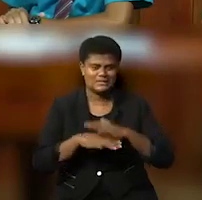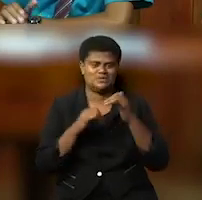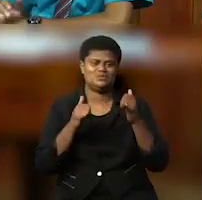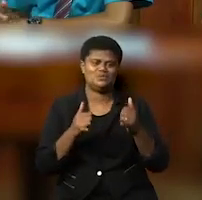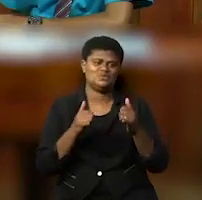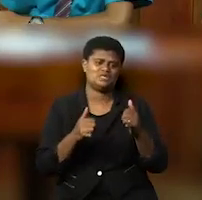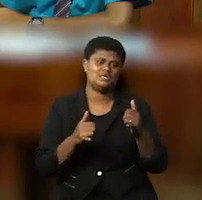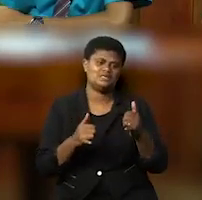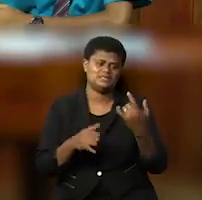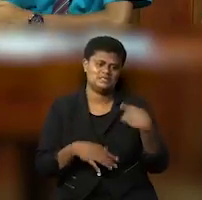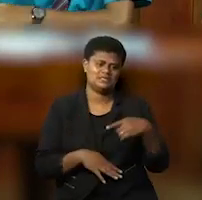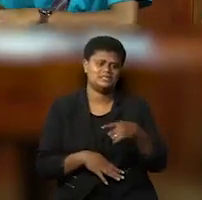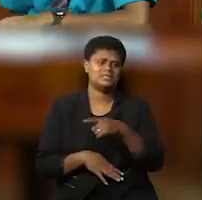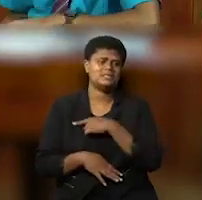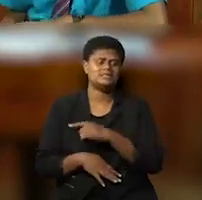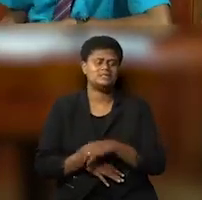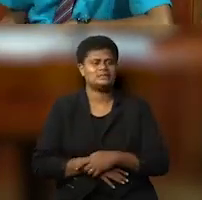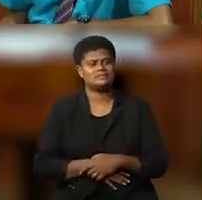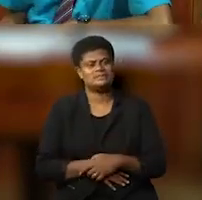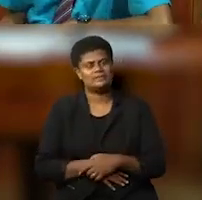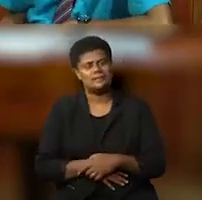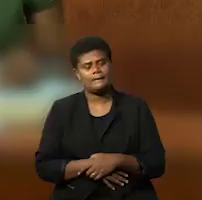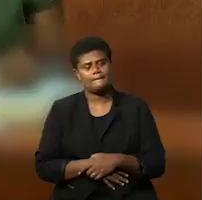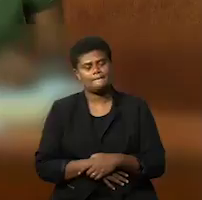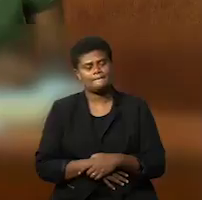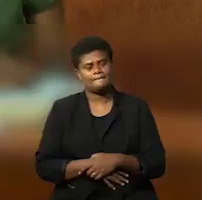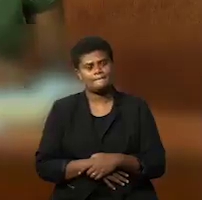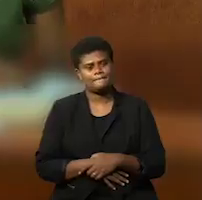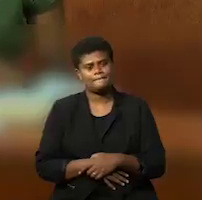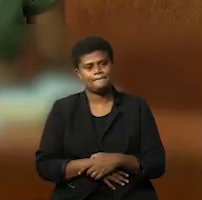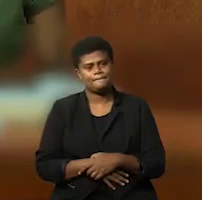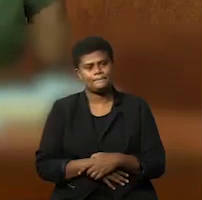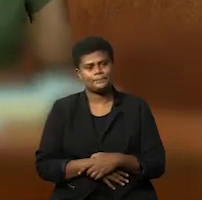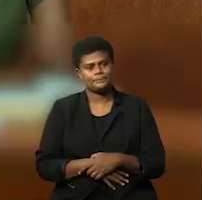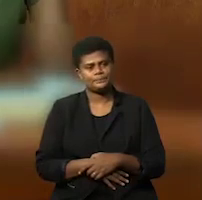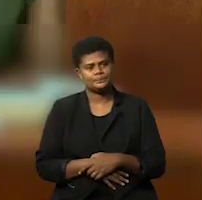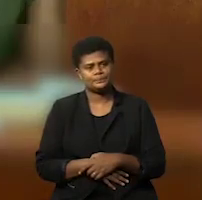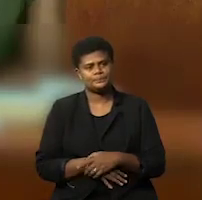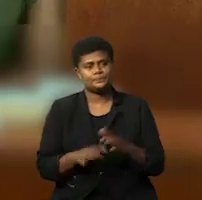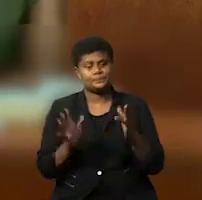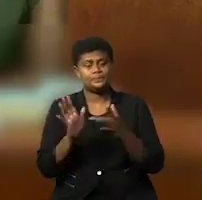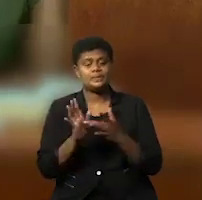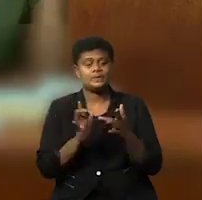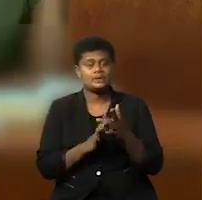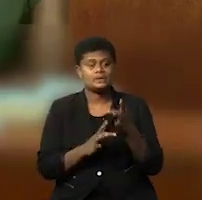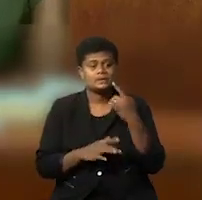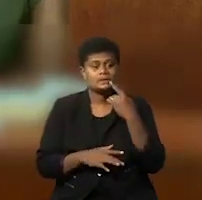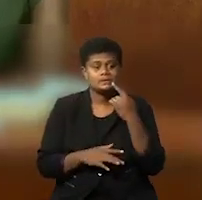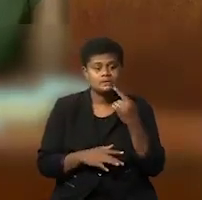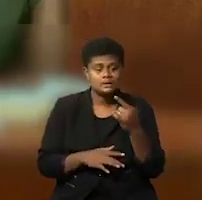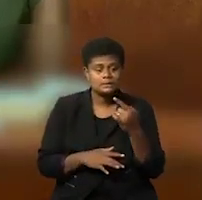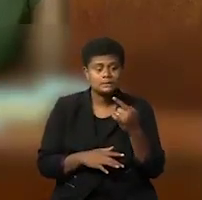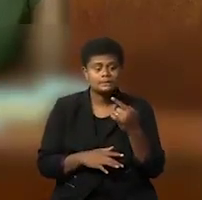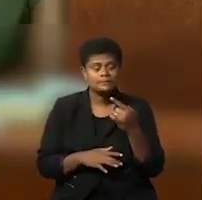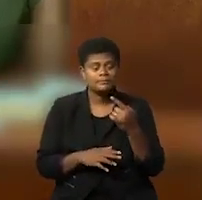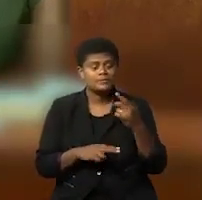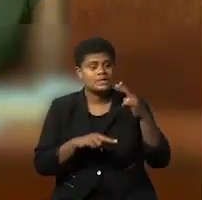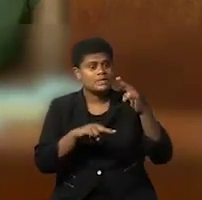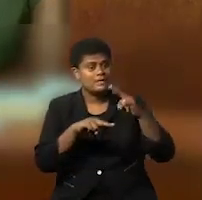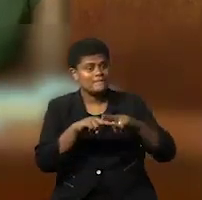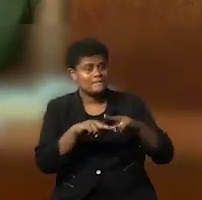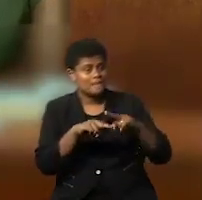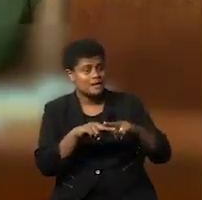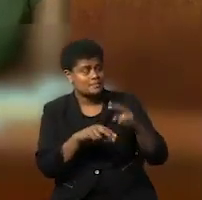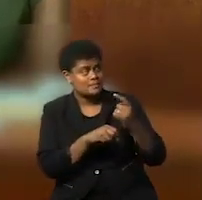chapter 5, verses 22 to 24. And Jesus himself says, the Father is not going to